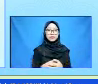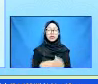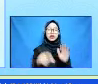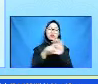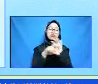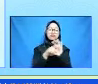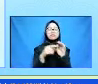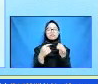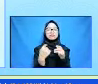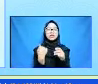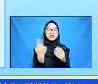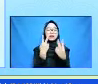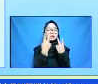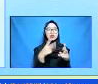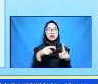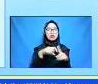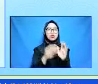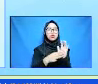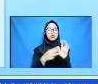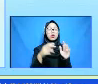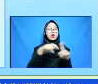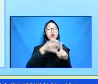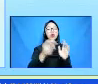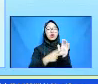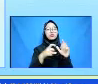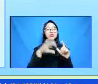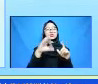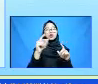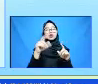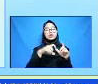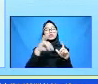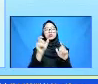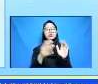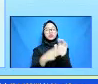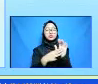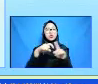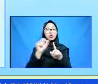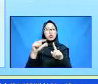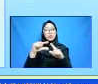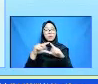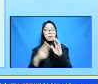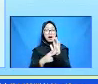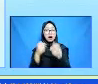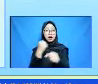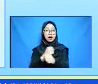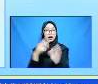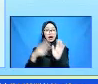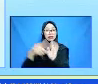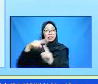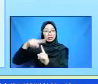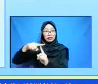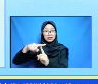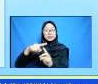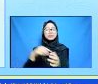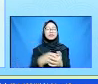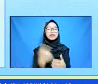Kupang as Nusa Tenggara, like the Bengkel APEC was implemented evidence-based advocacy through